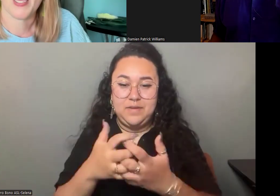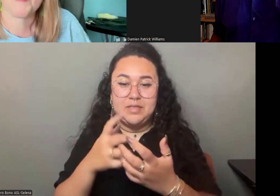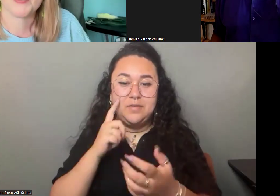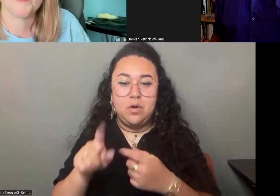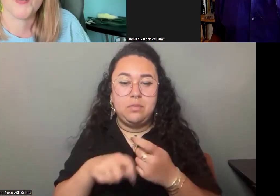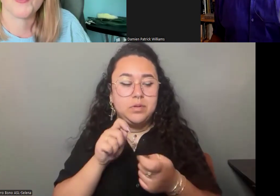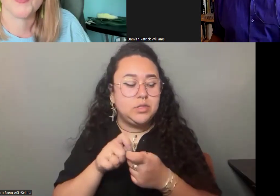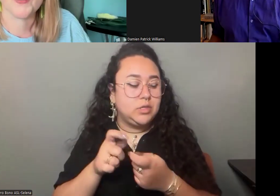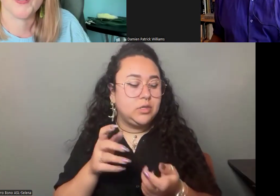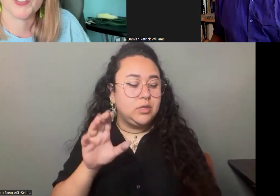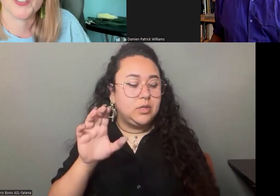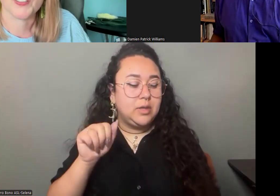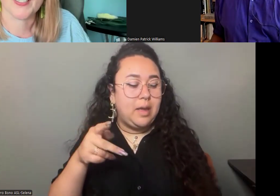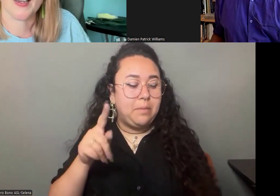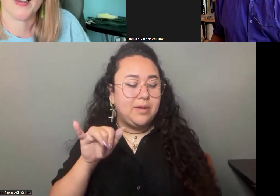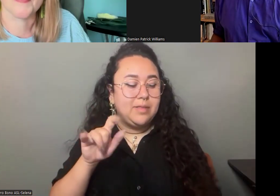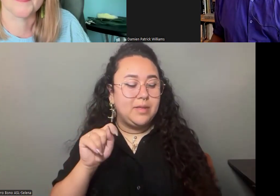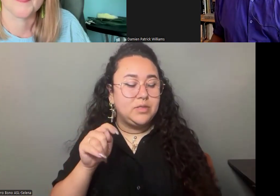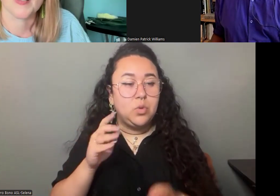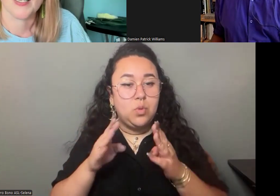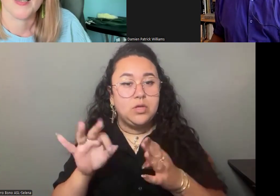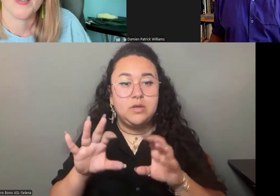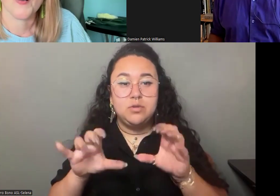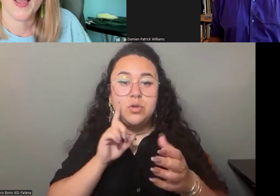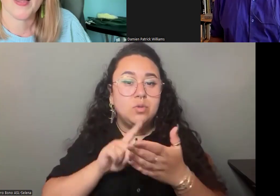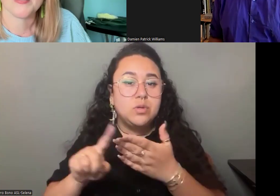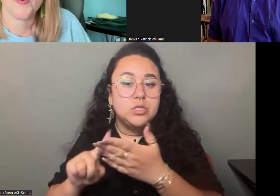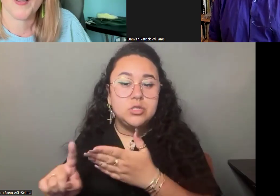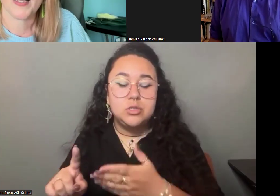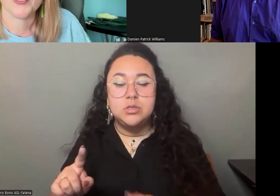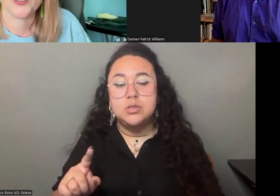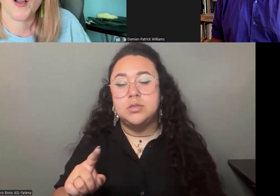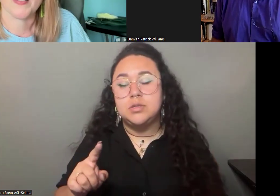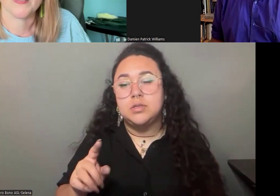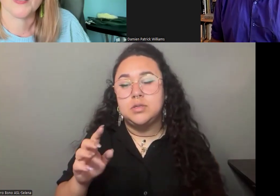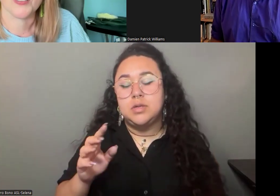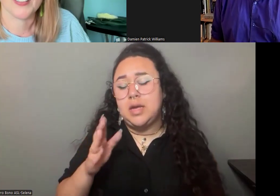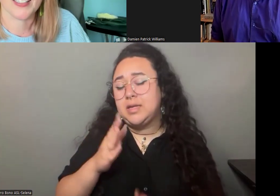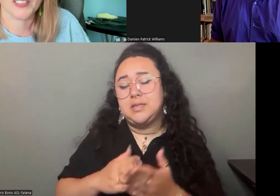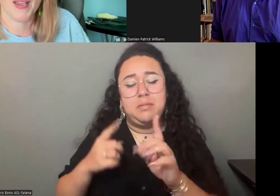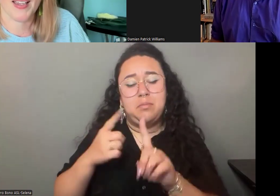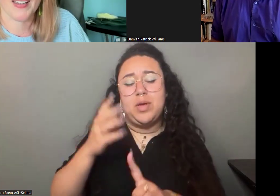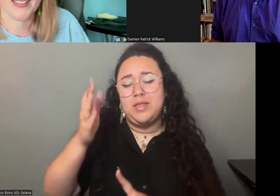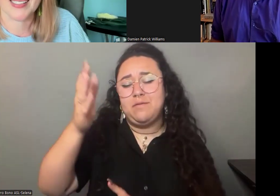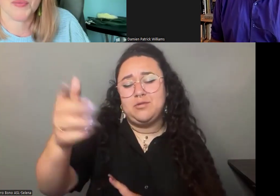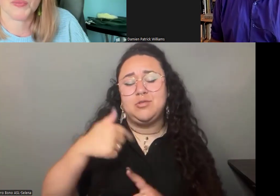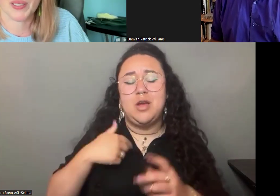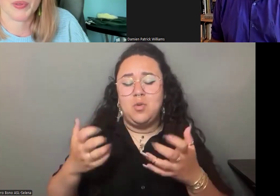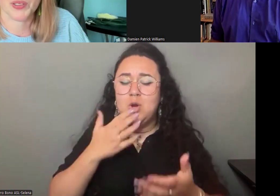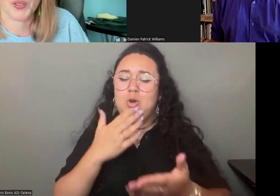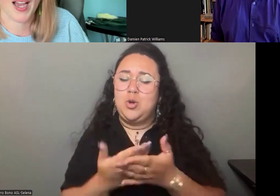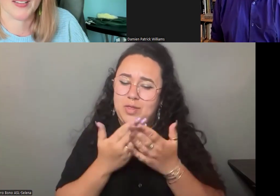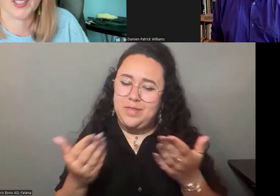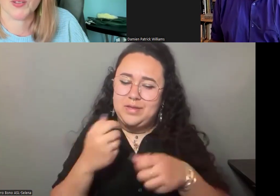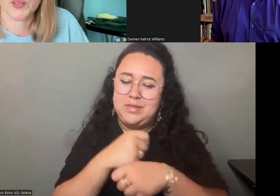I don't know, capitalist modes of doing research. At some point, I just want good things made and disabled